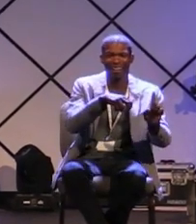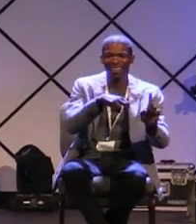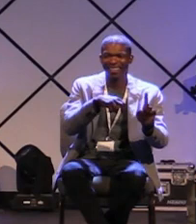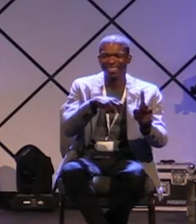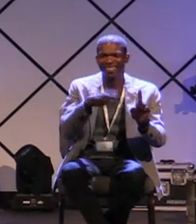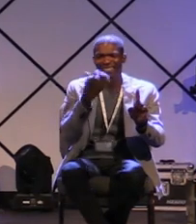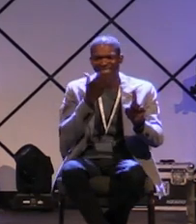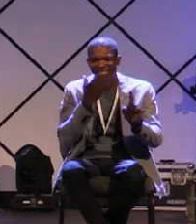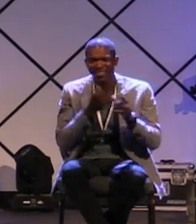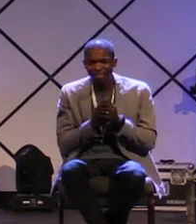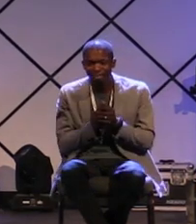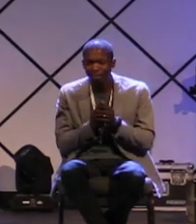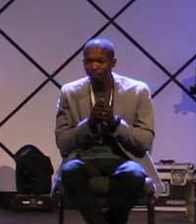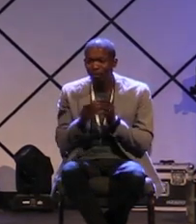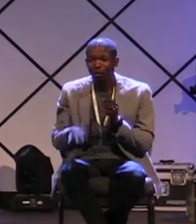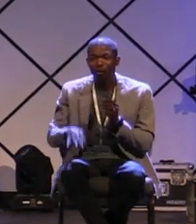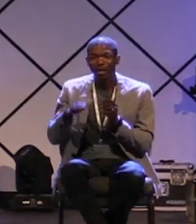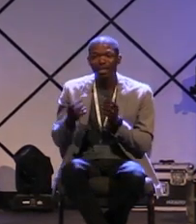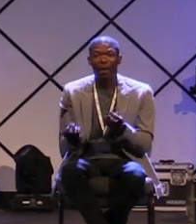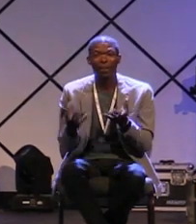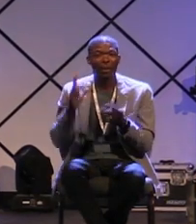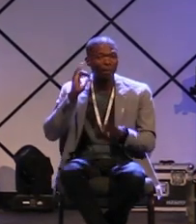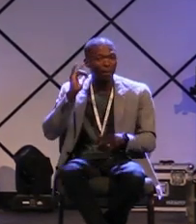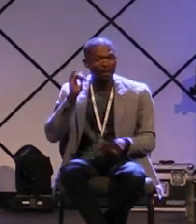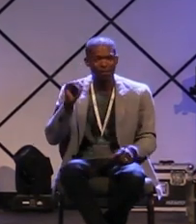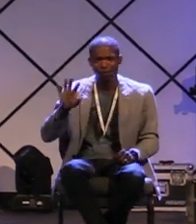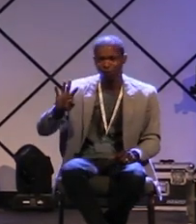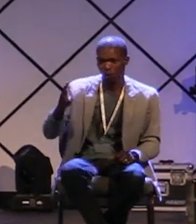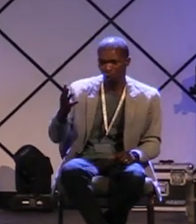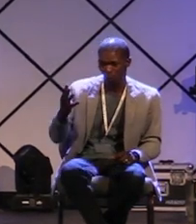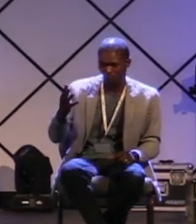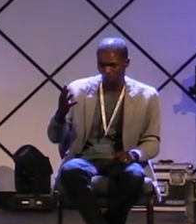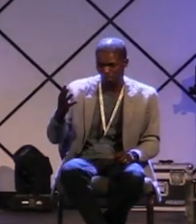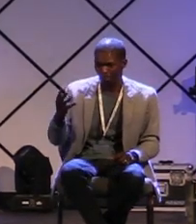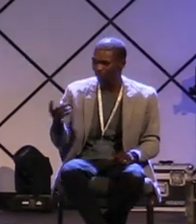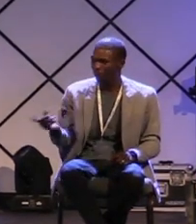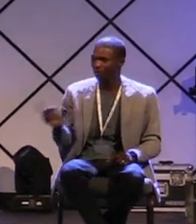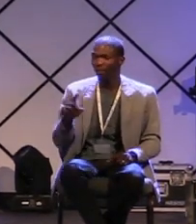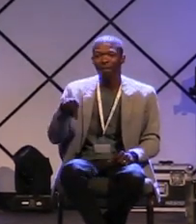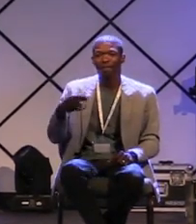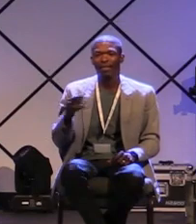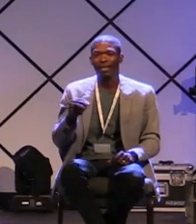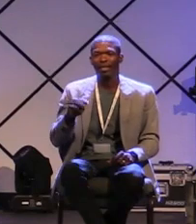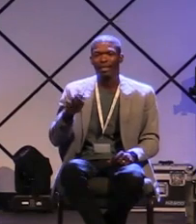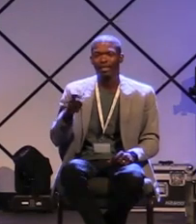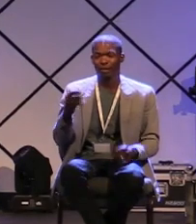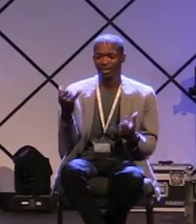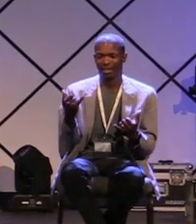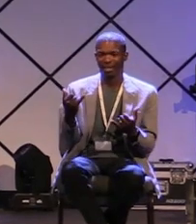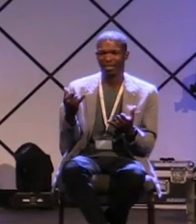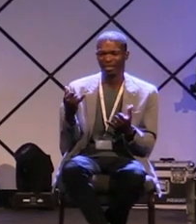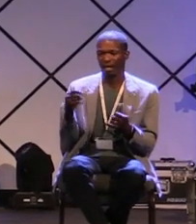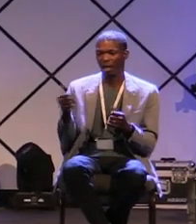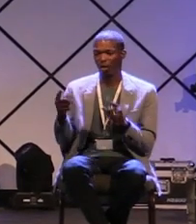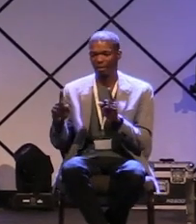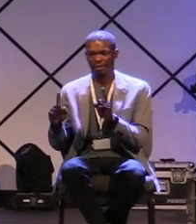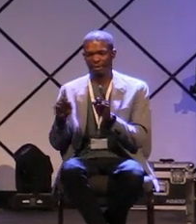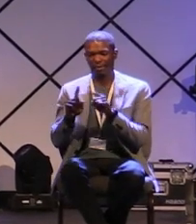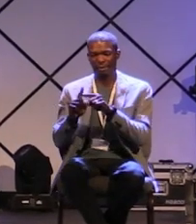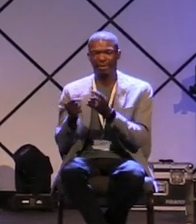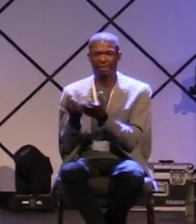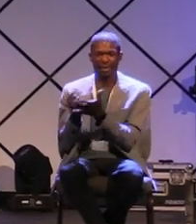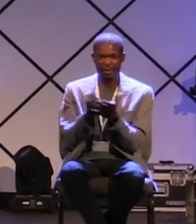Mindy has raised 4 puppies. Angela has raised 5 puppies. Presenting Phoenix today is her co-caretakers, Sharon and